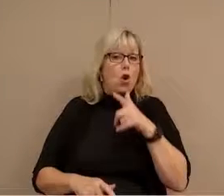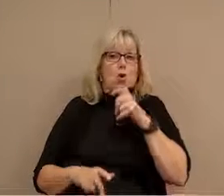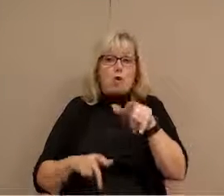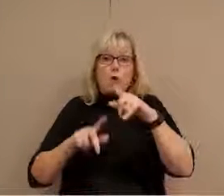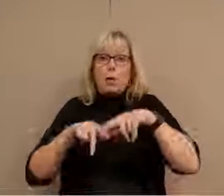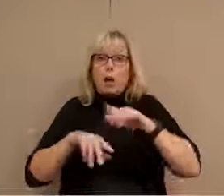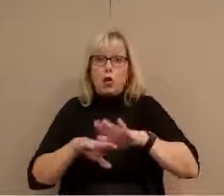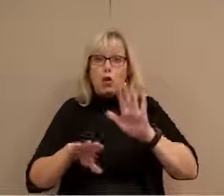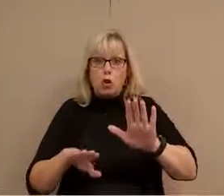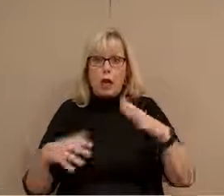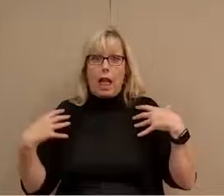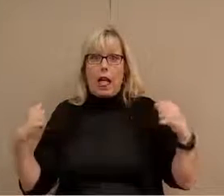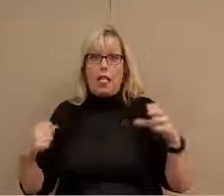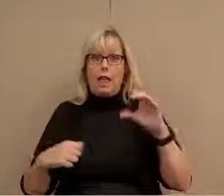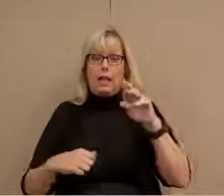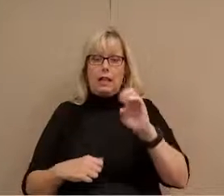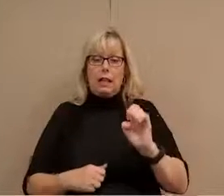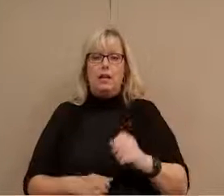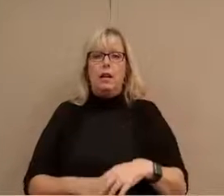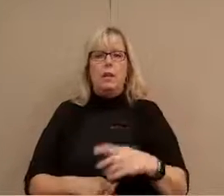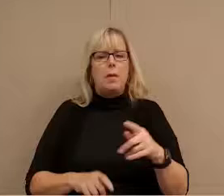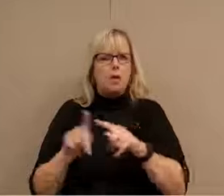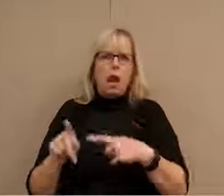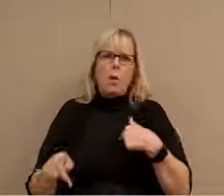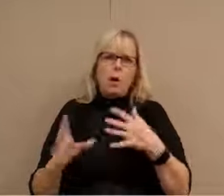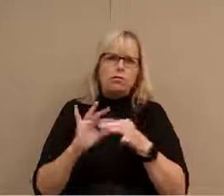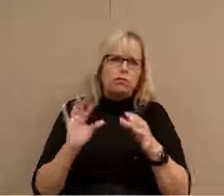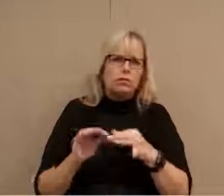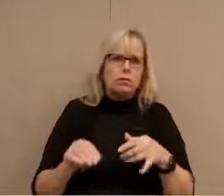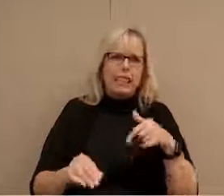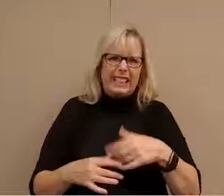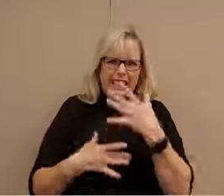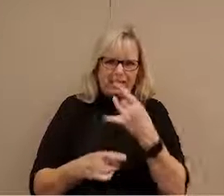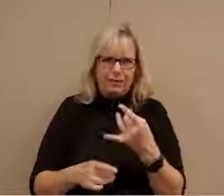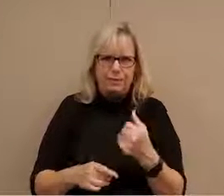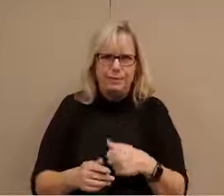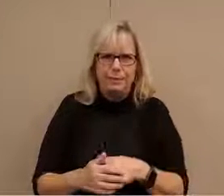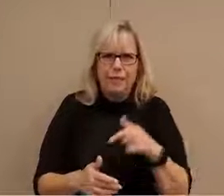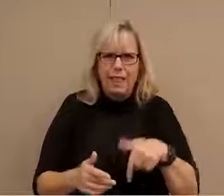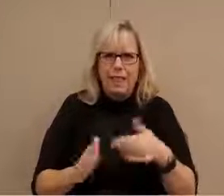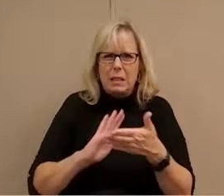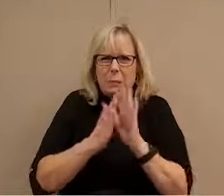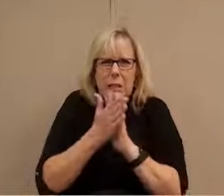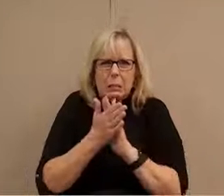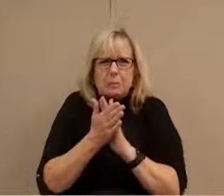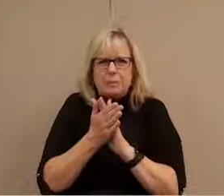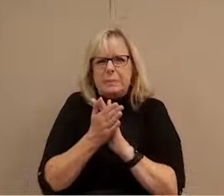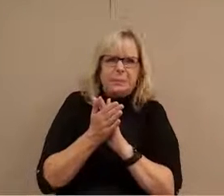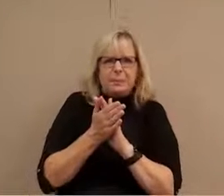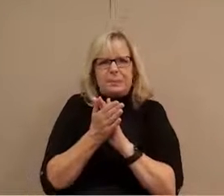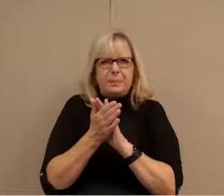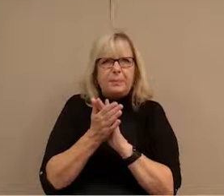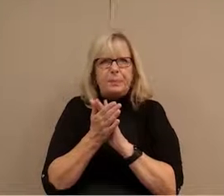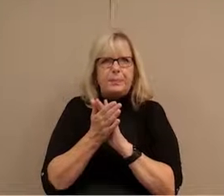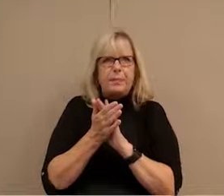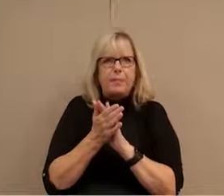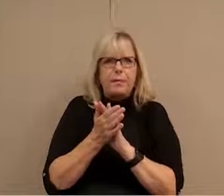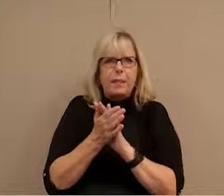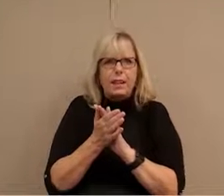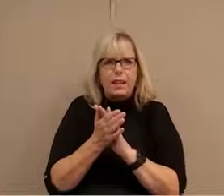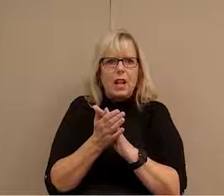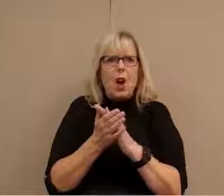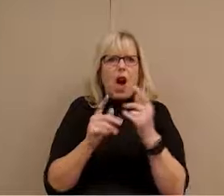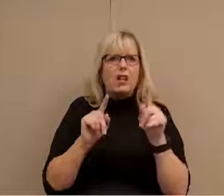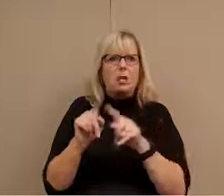can, I do want to talk about, it's interesting, you know, this has become a battleground about